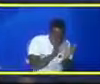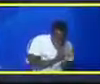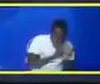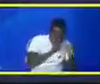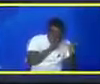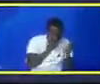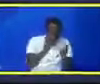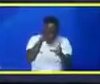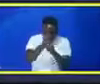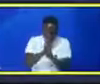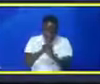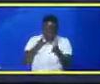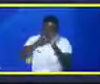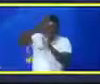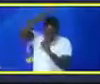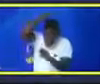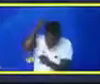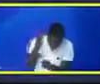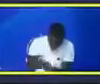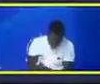receive answers now.